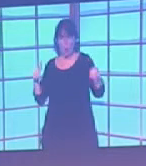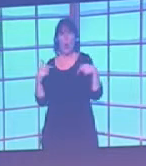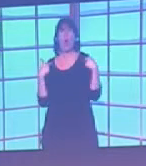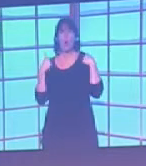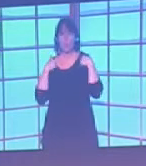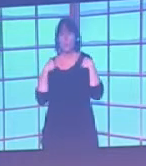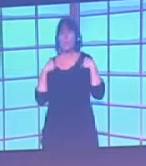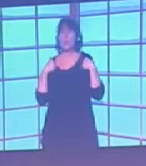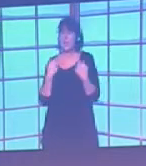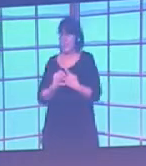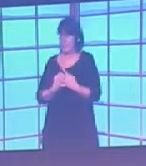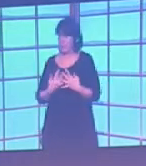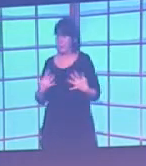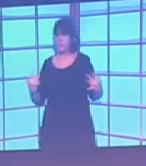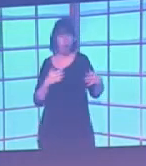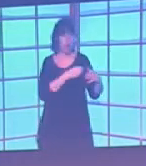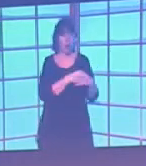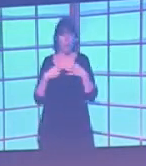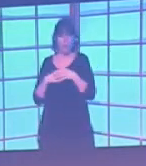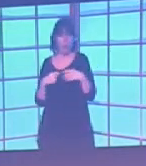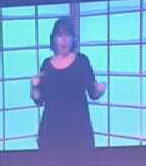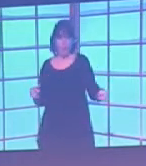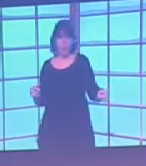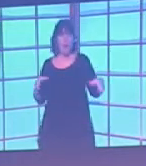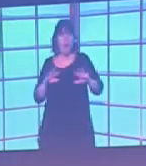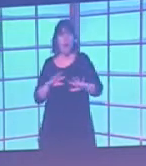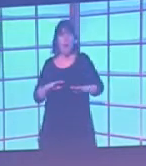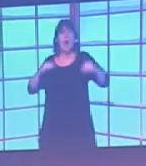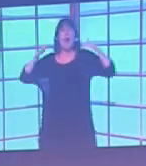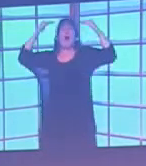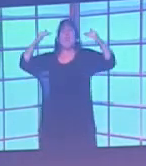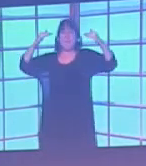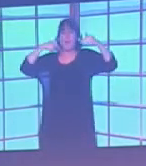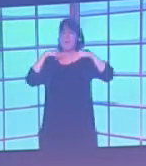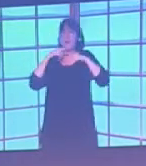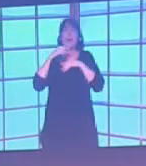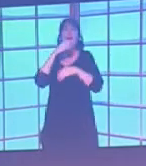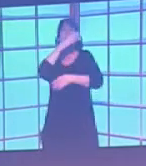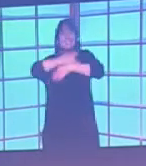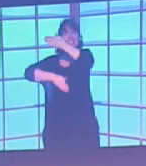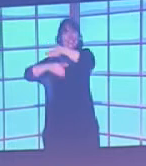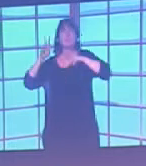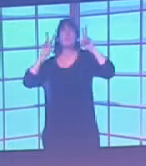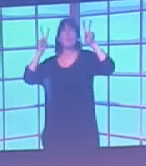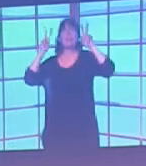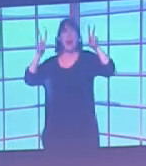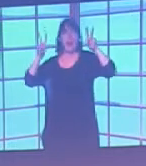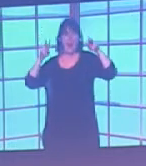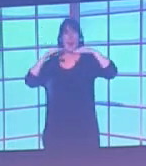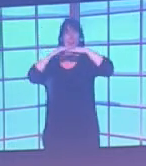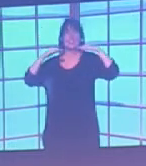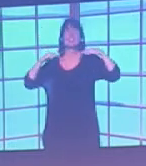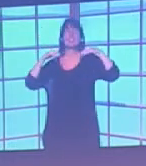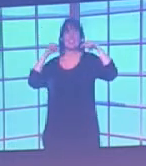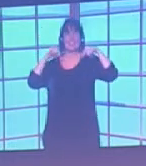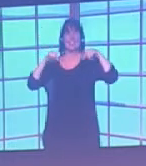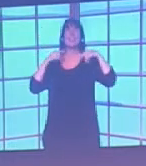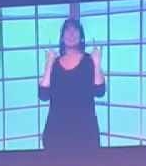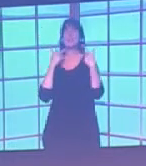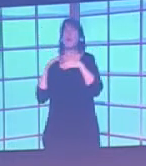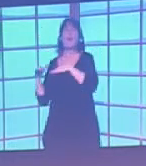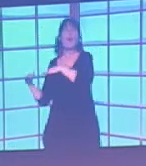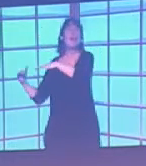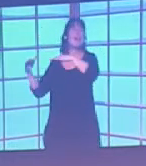stronger in numbers, much like BBAG. So actually, it used to be called NADS, the National Association of Disabled Supporters, now Level Playing